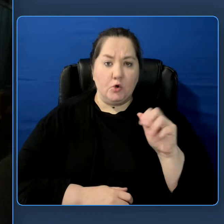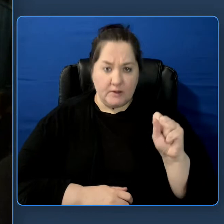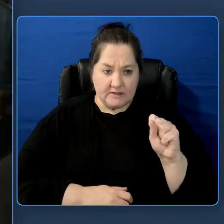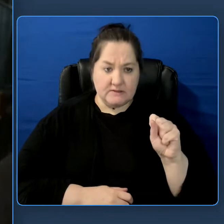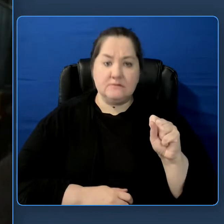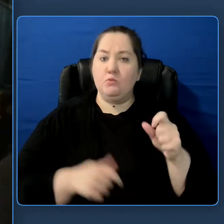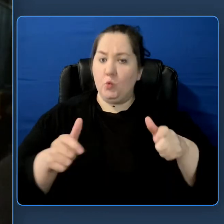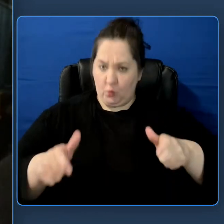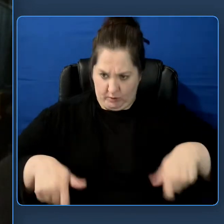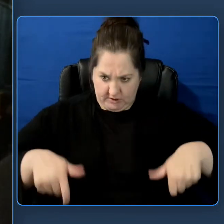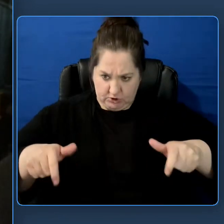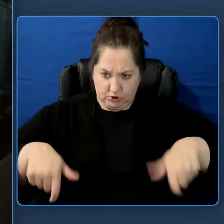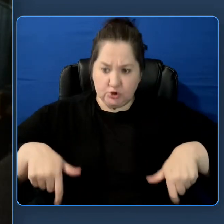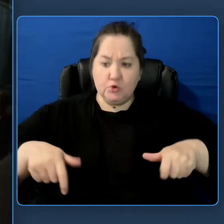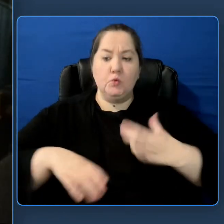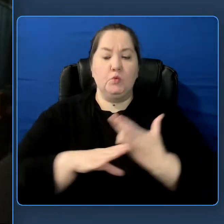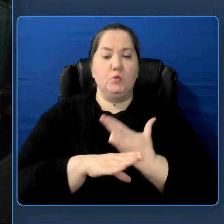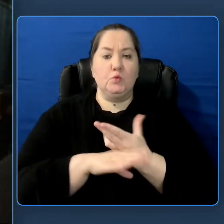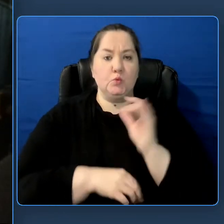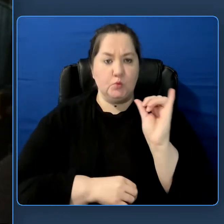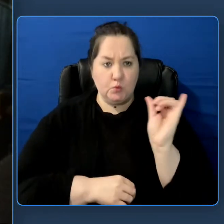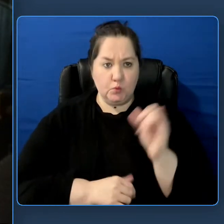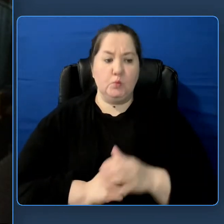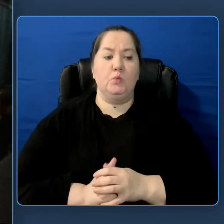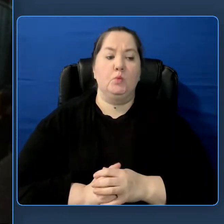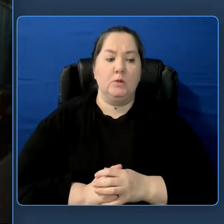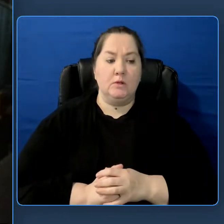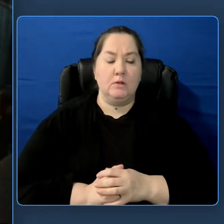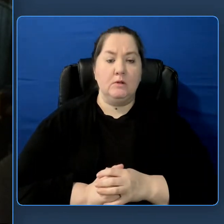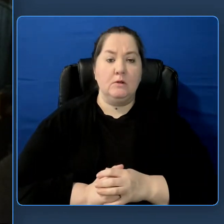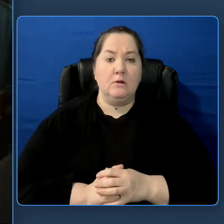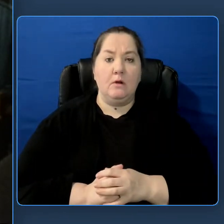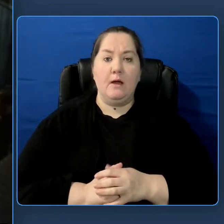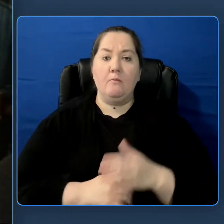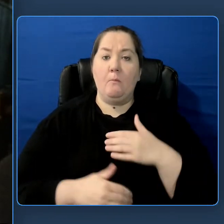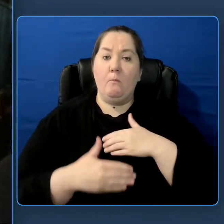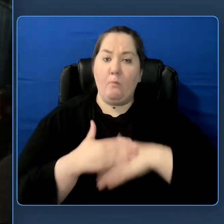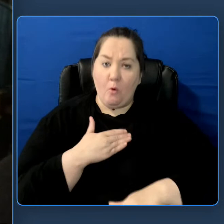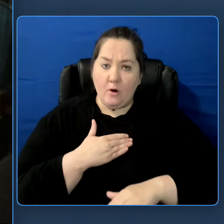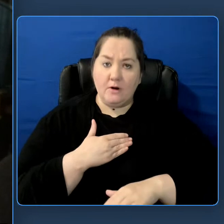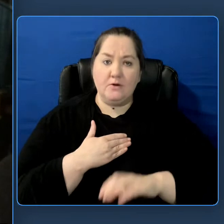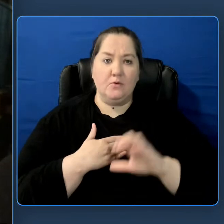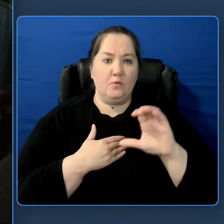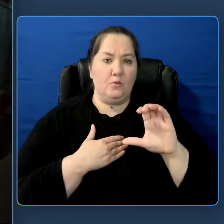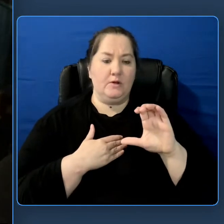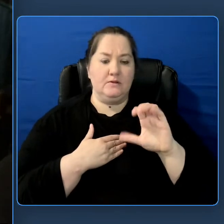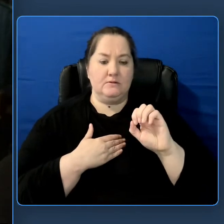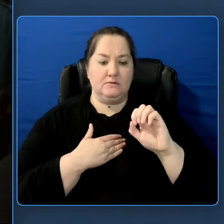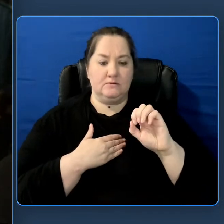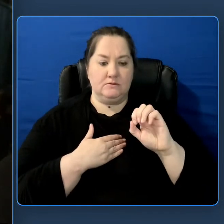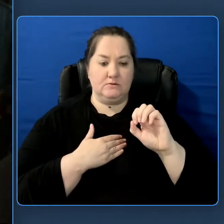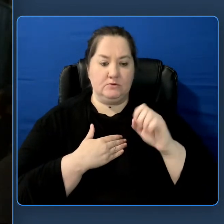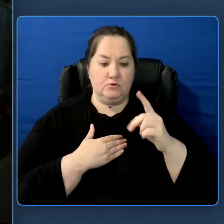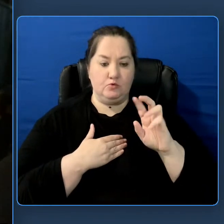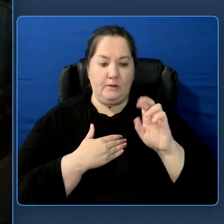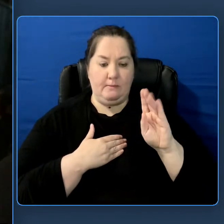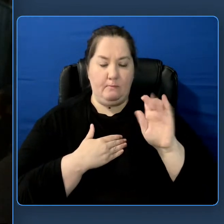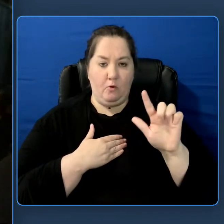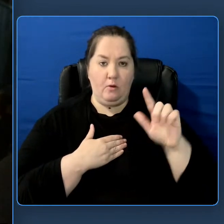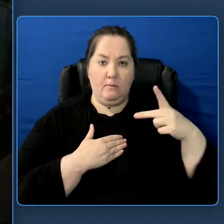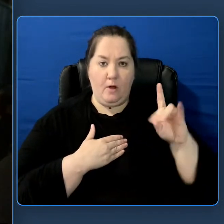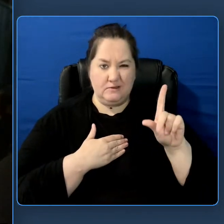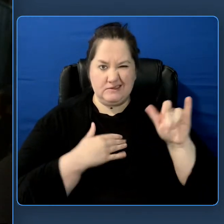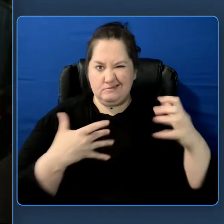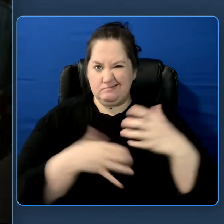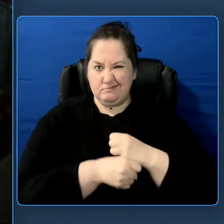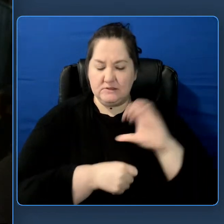also a wheelchair user, and I was born with a rare form of cerebral palsy, but it was really